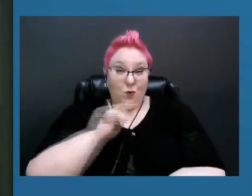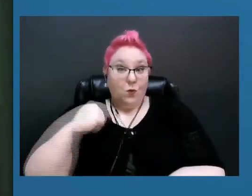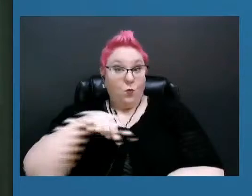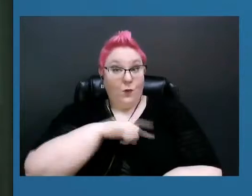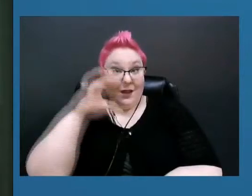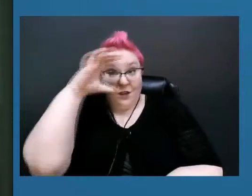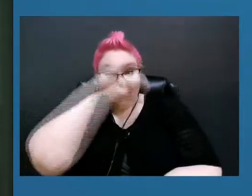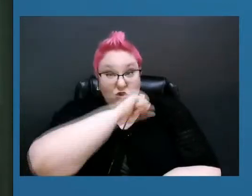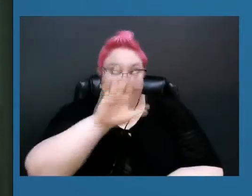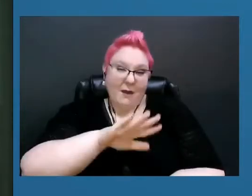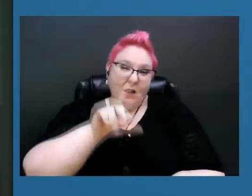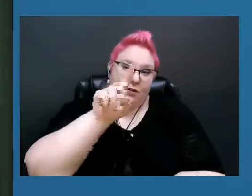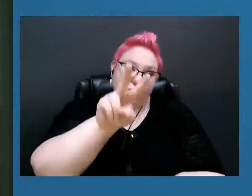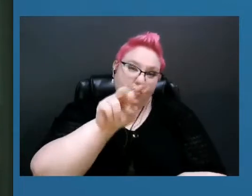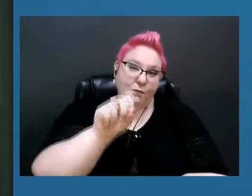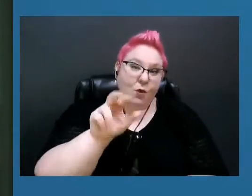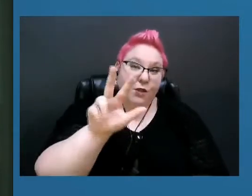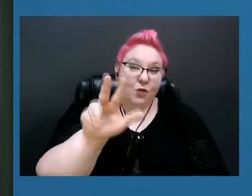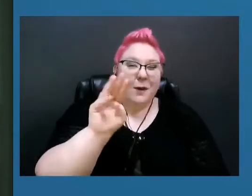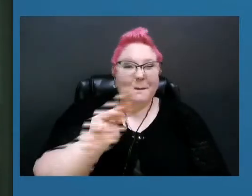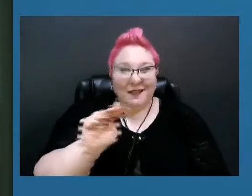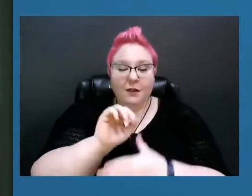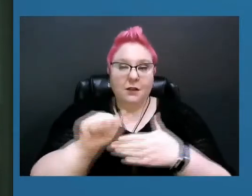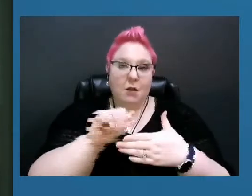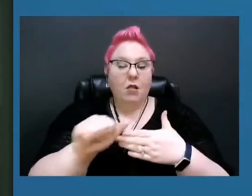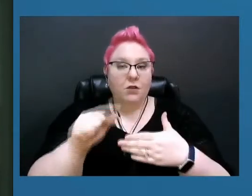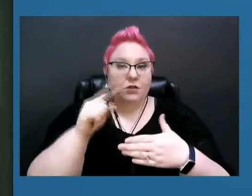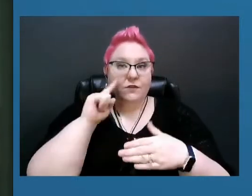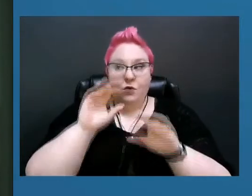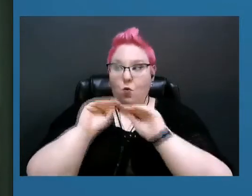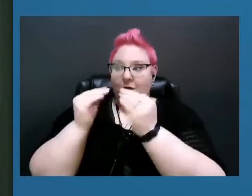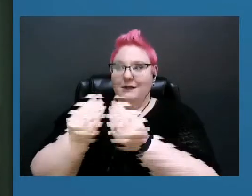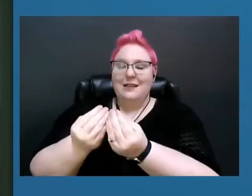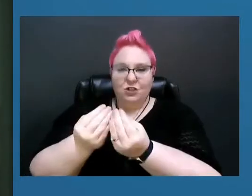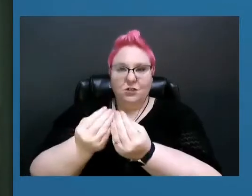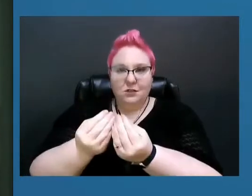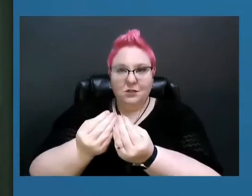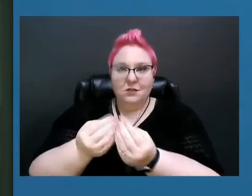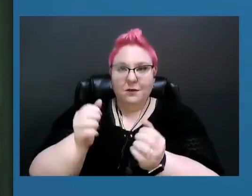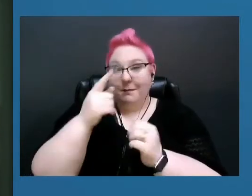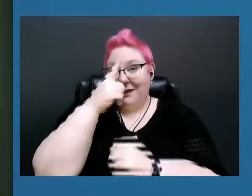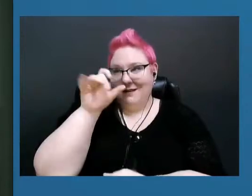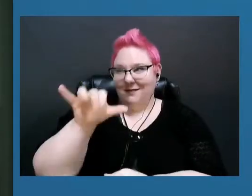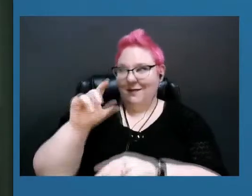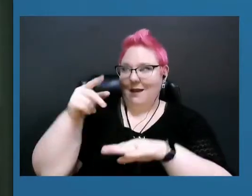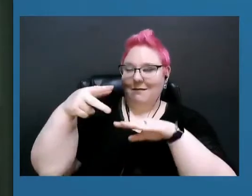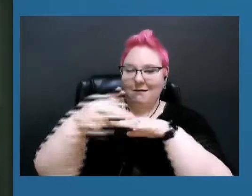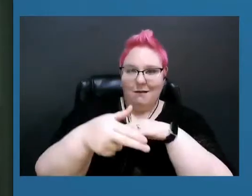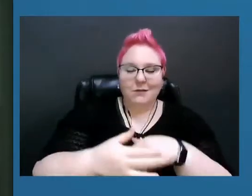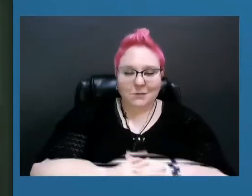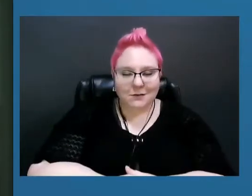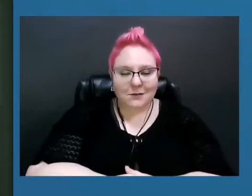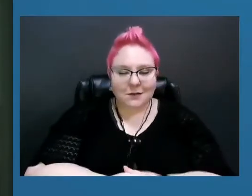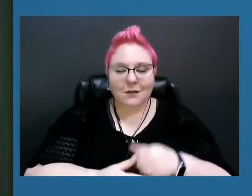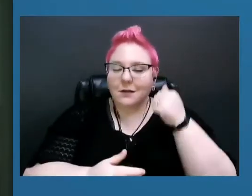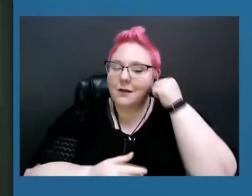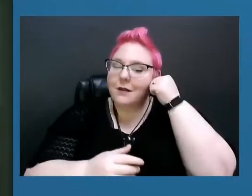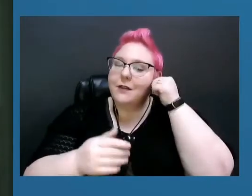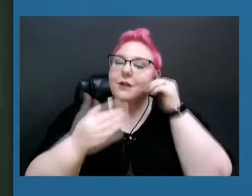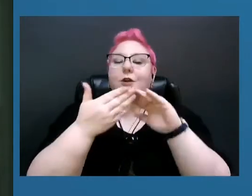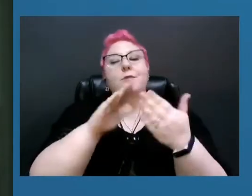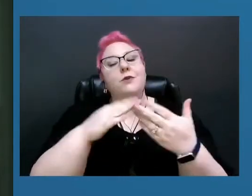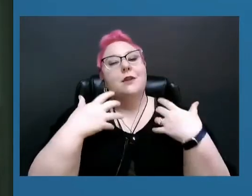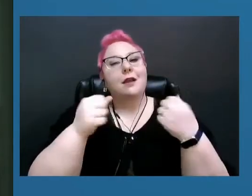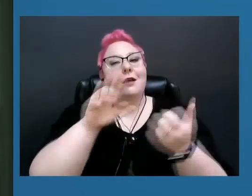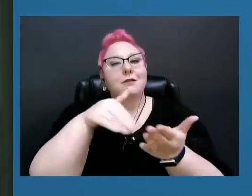roughly $2.3 million as an organization with those cuts alone. According to the Community Health Center Association of New York